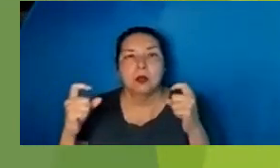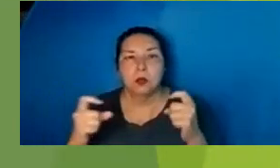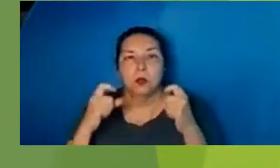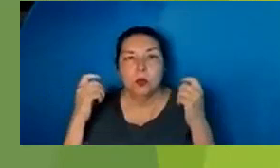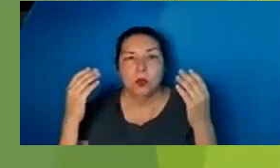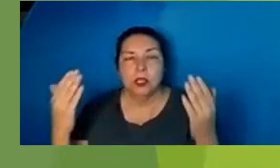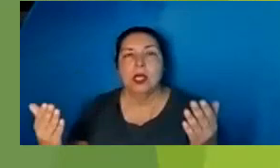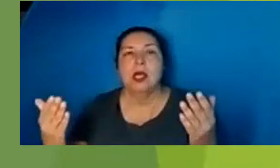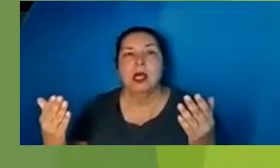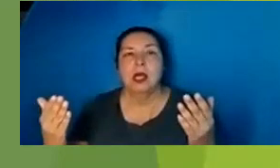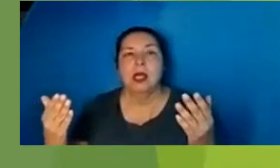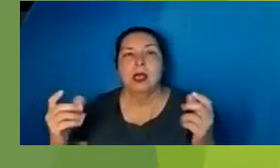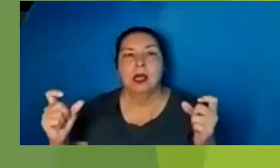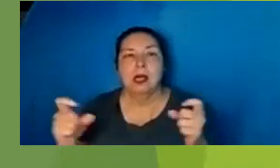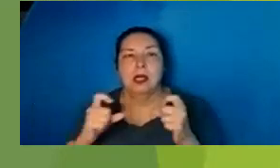Alleluia!